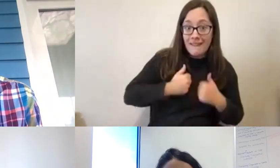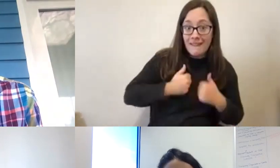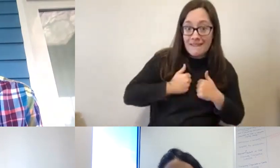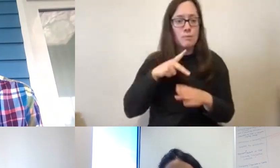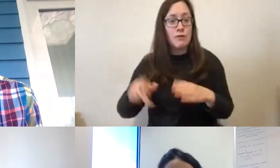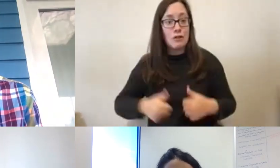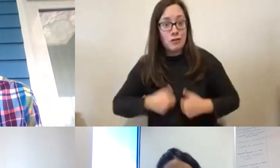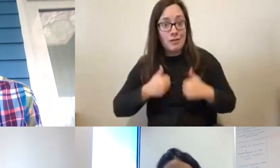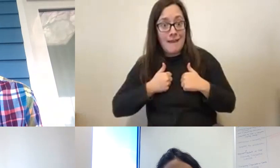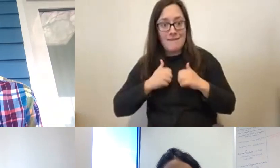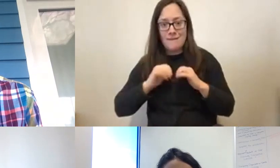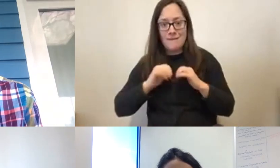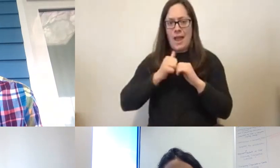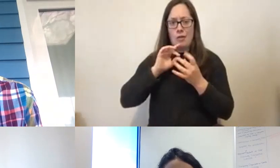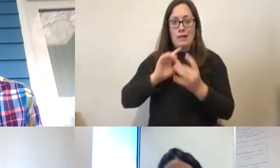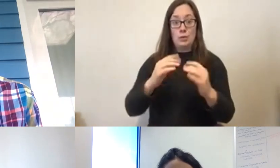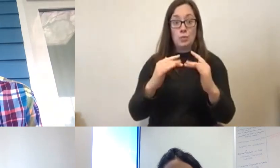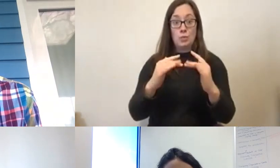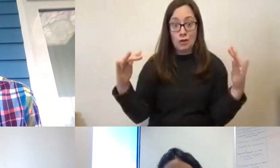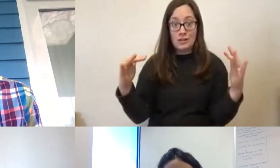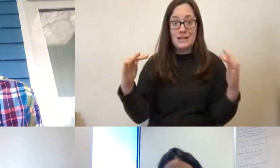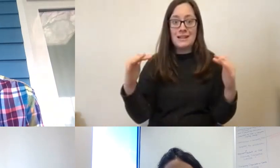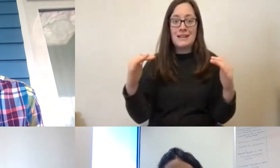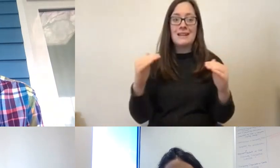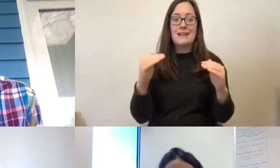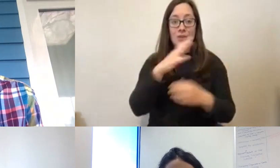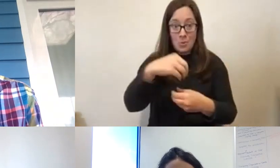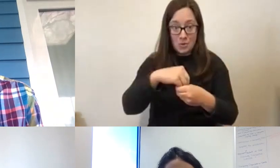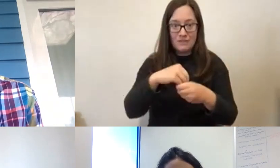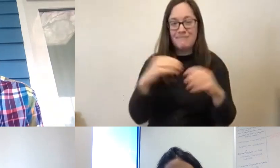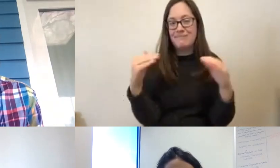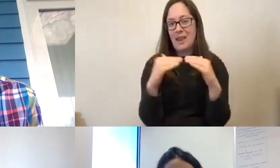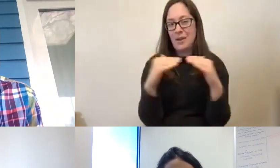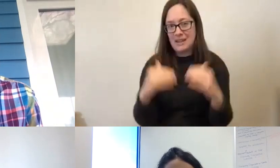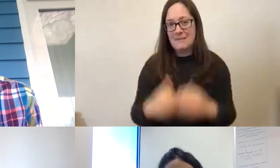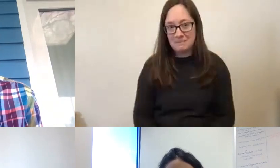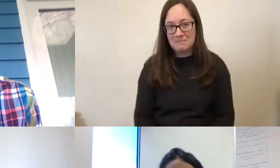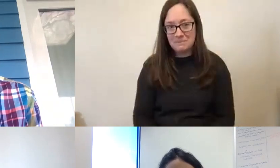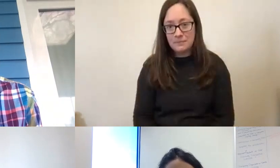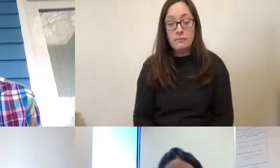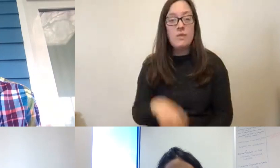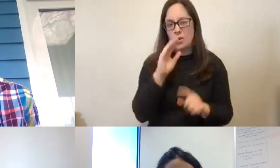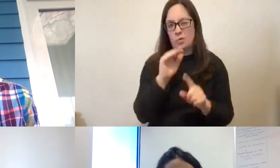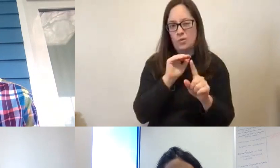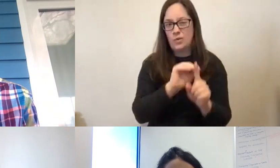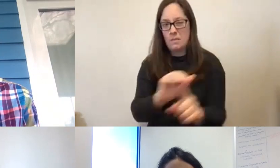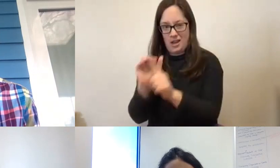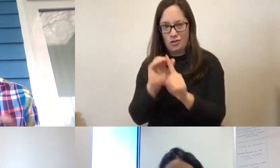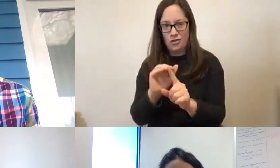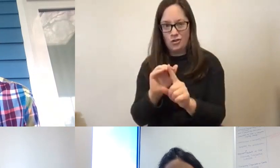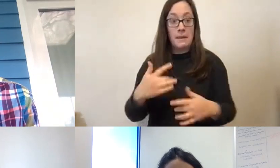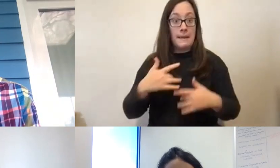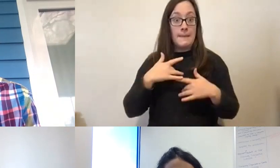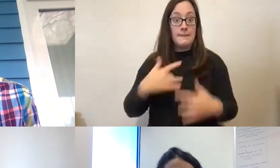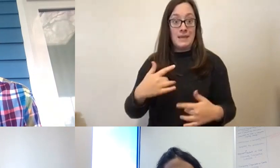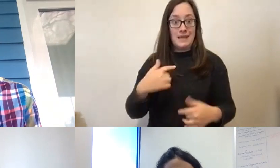to diversity, inclusion, and equity. So just as a quick reminder, we usually have a set of questions